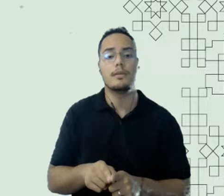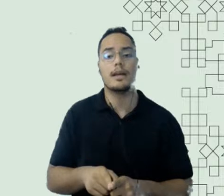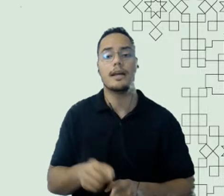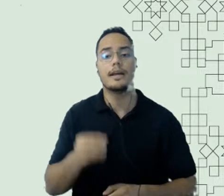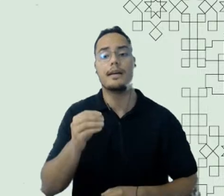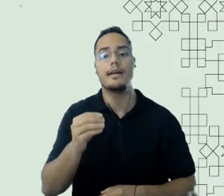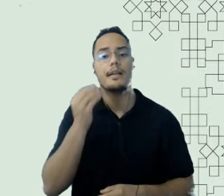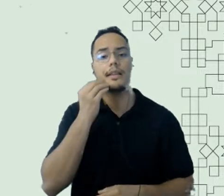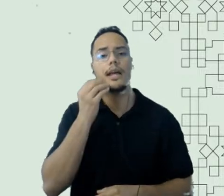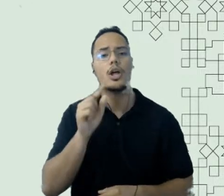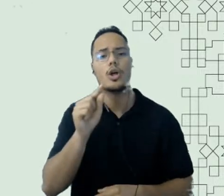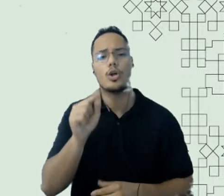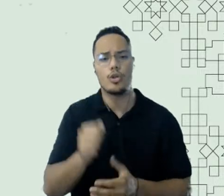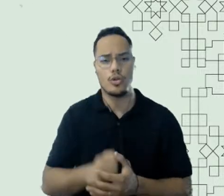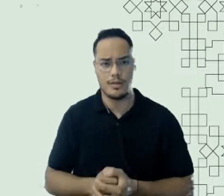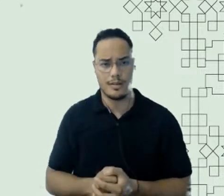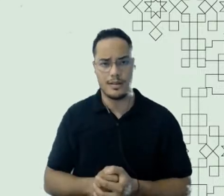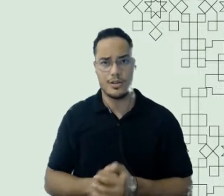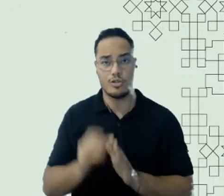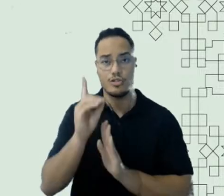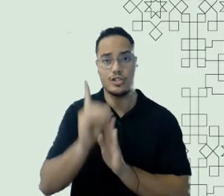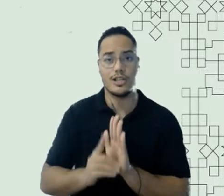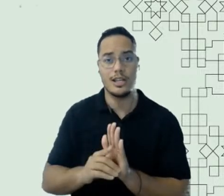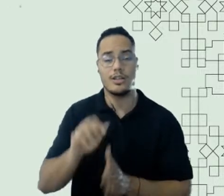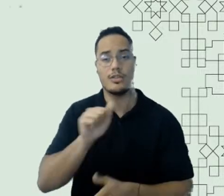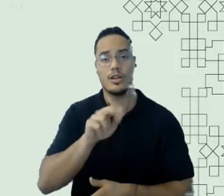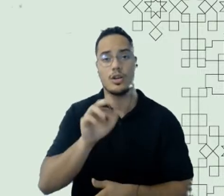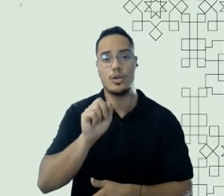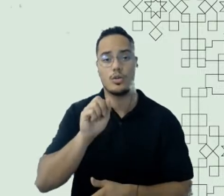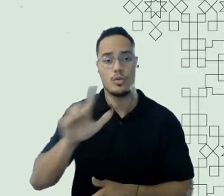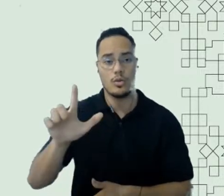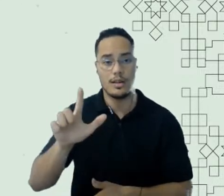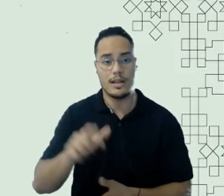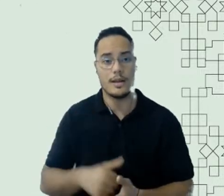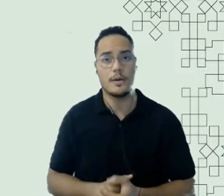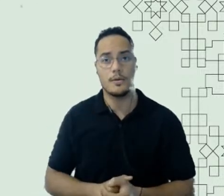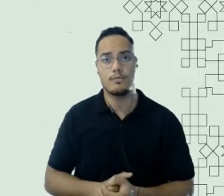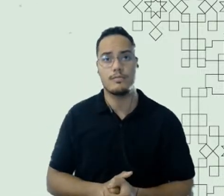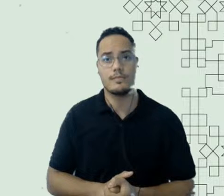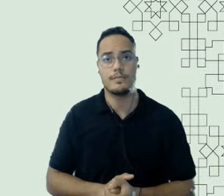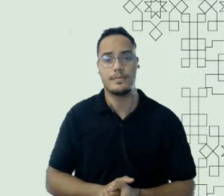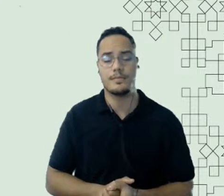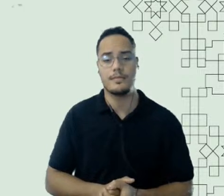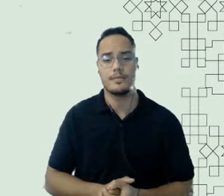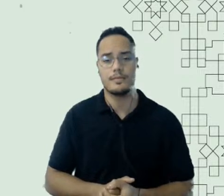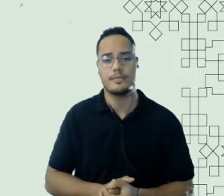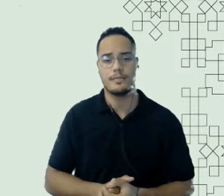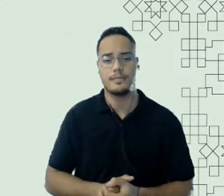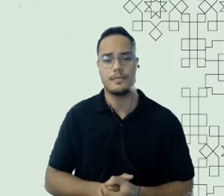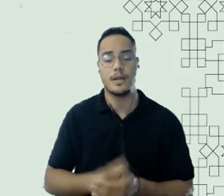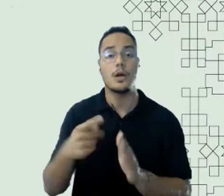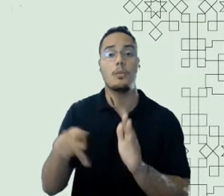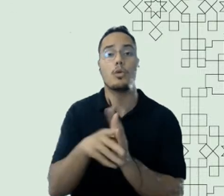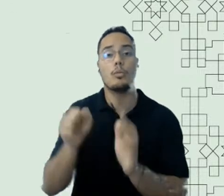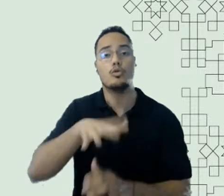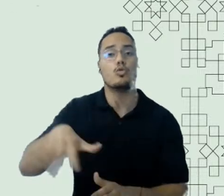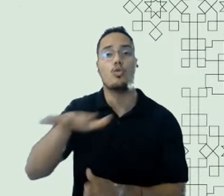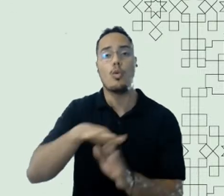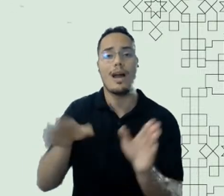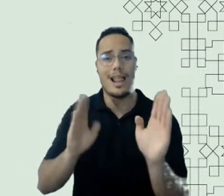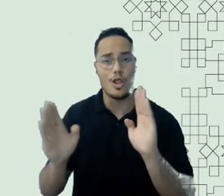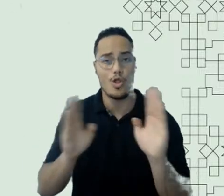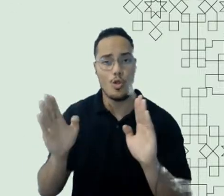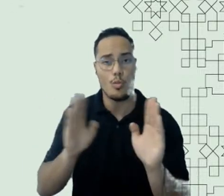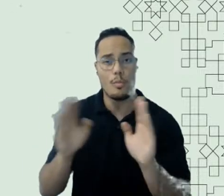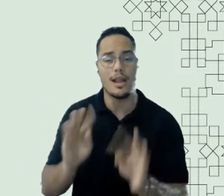at a very specific technological moment. This is the 2001 directive on copyright in the information society.